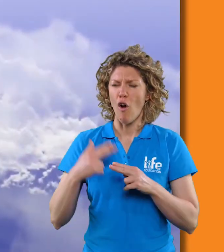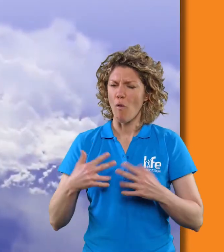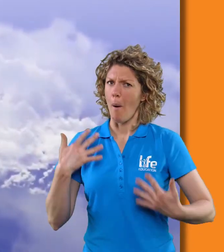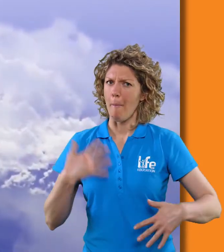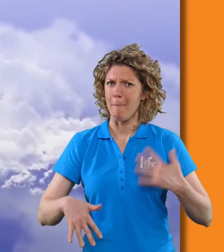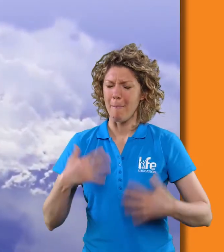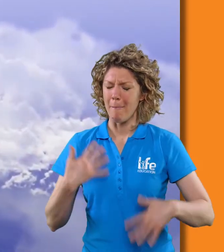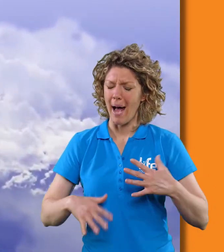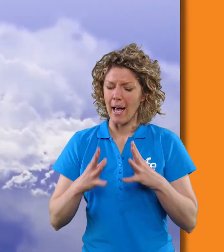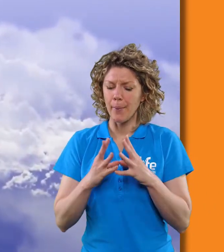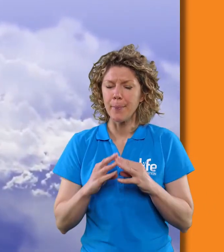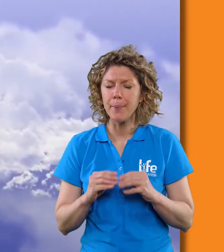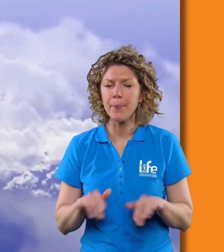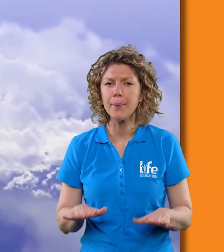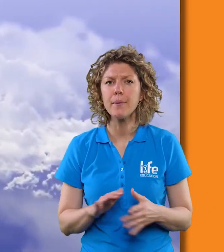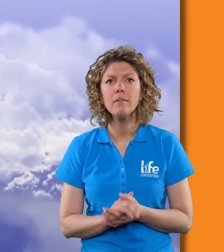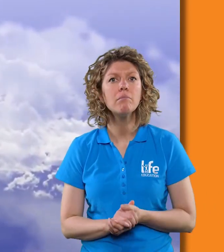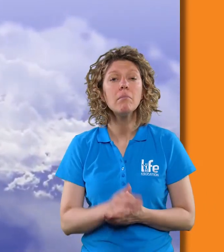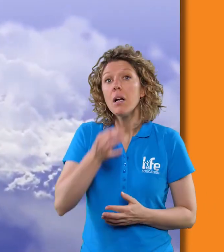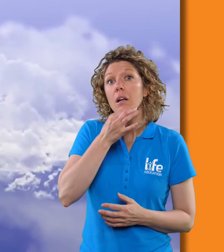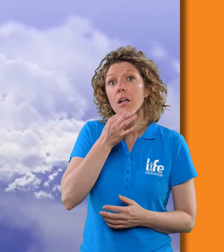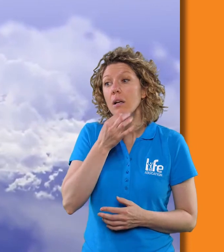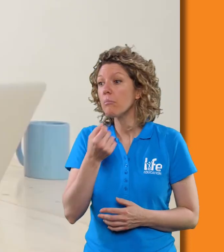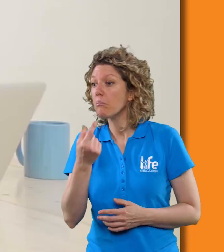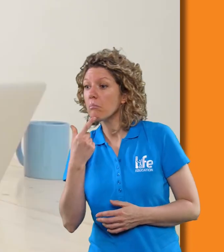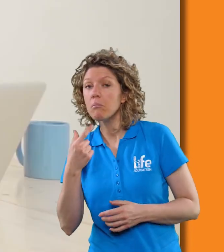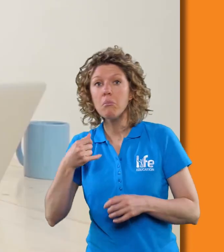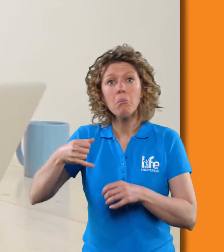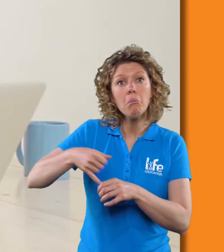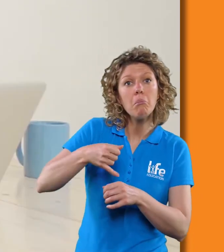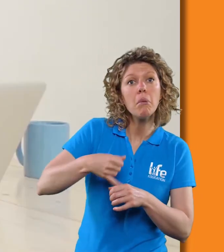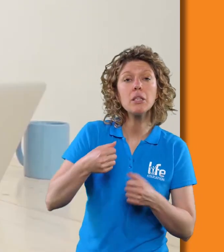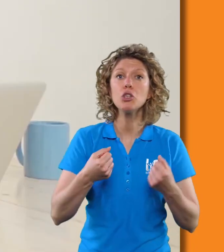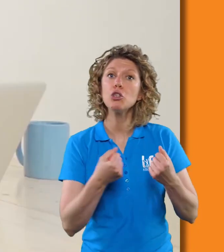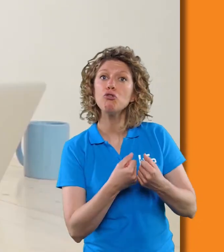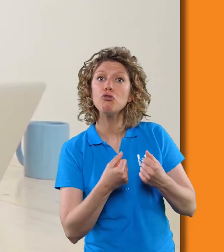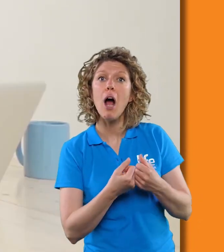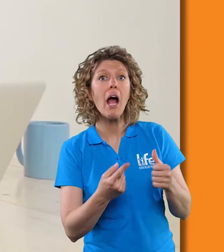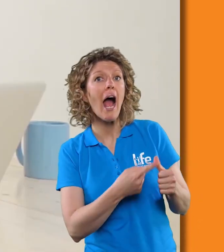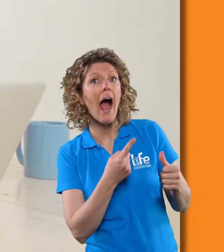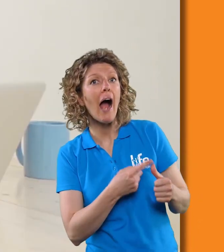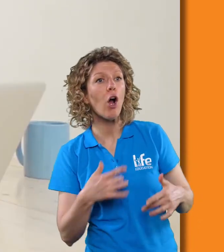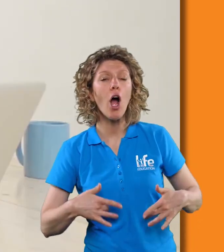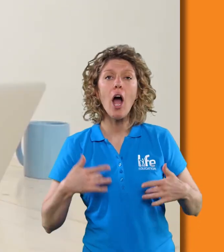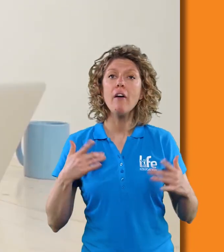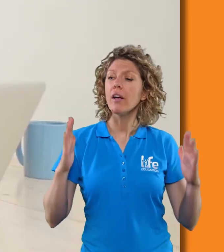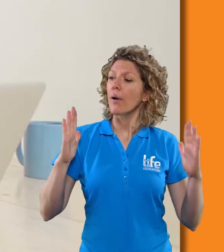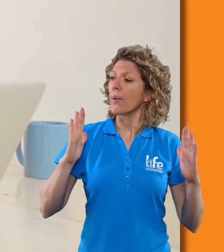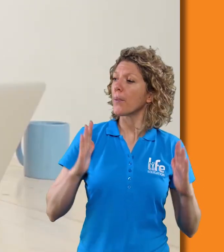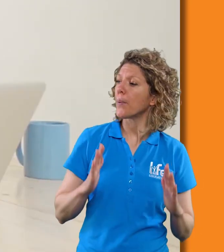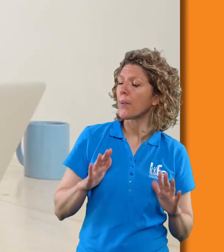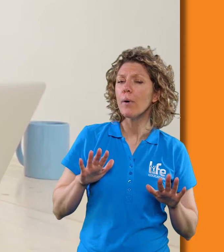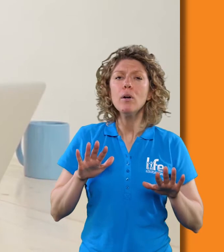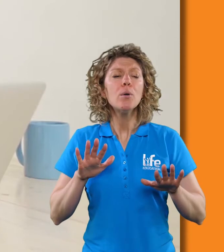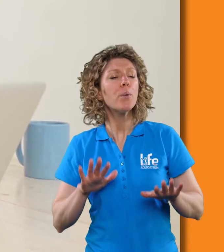small doses, depressants can cause a person to feel more relaxed and less inhibited. They can also produce feelings of happiness